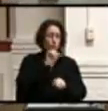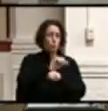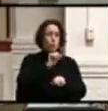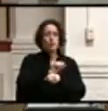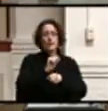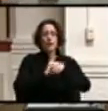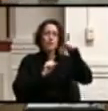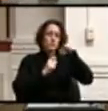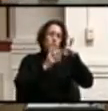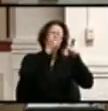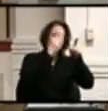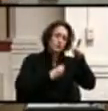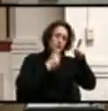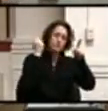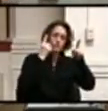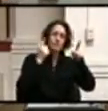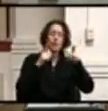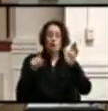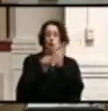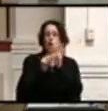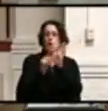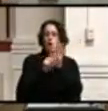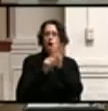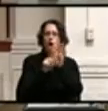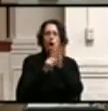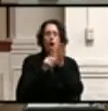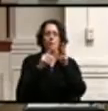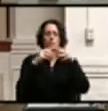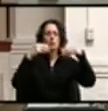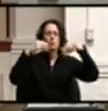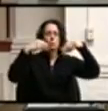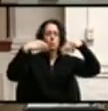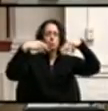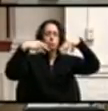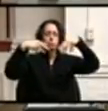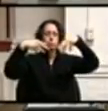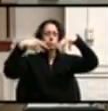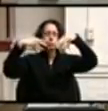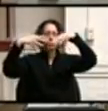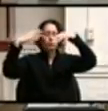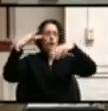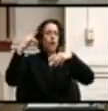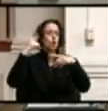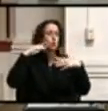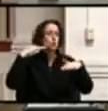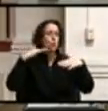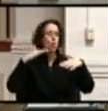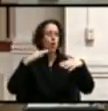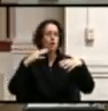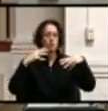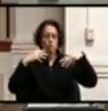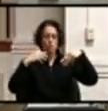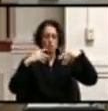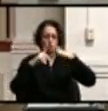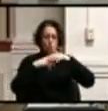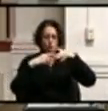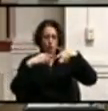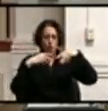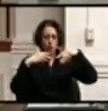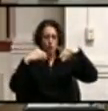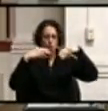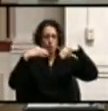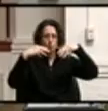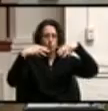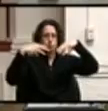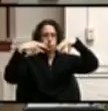system now has soft wake up. So the lights come on gradually, the alarm is softer and it gets louder and louder. The whole heart